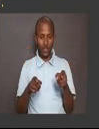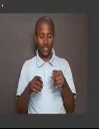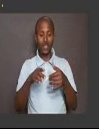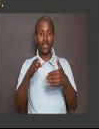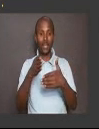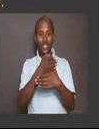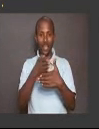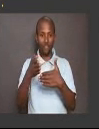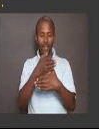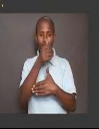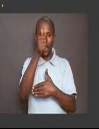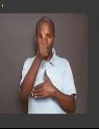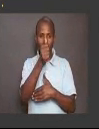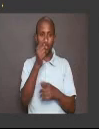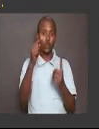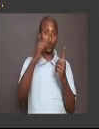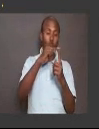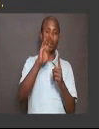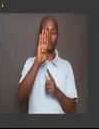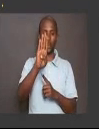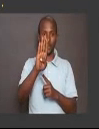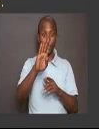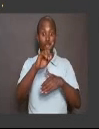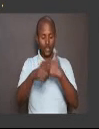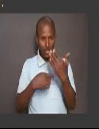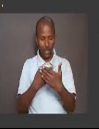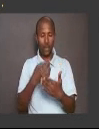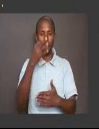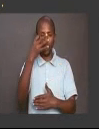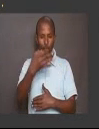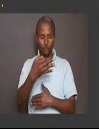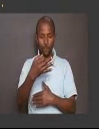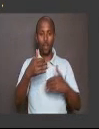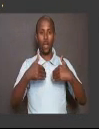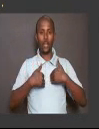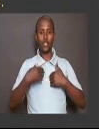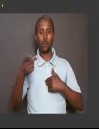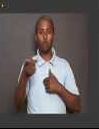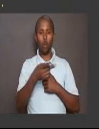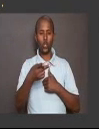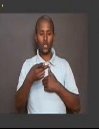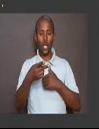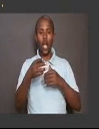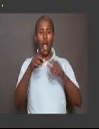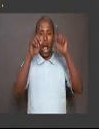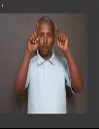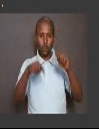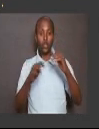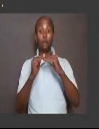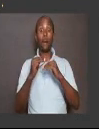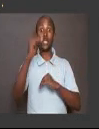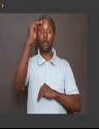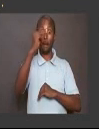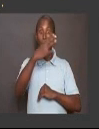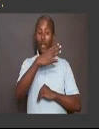a, b. Then f has both the absolute maximum and